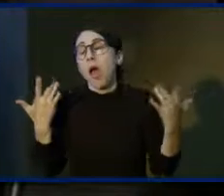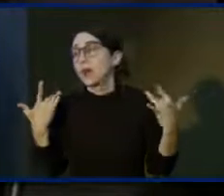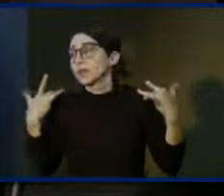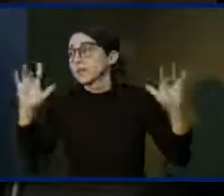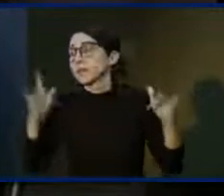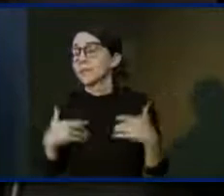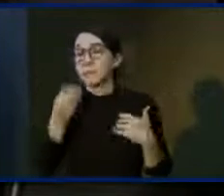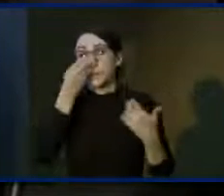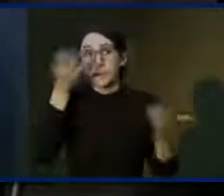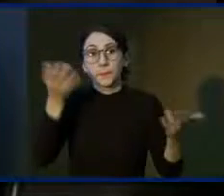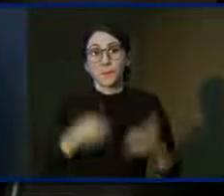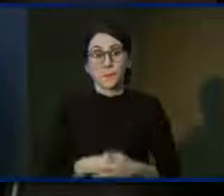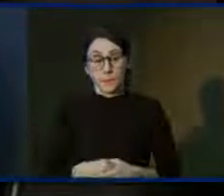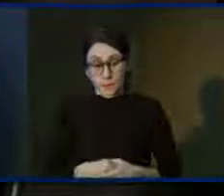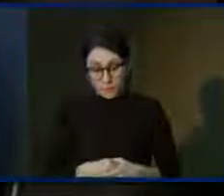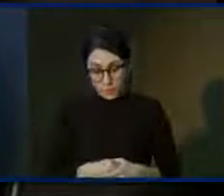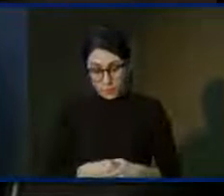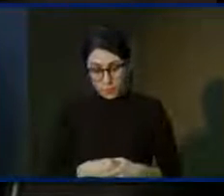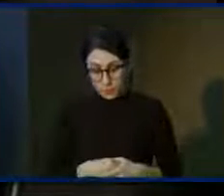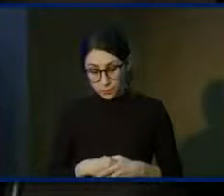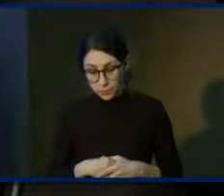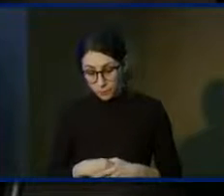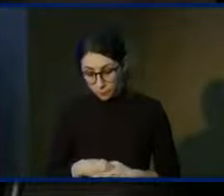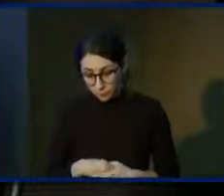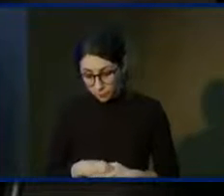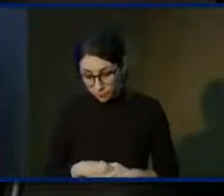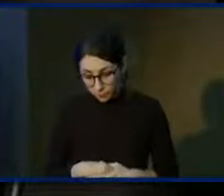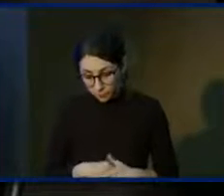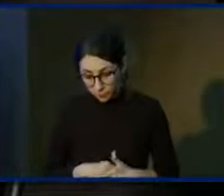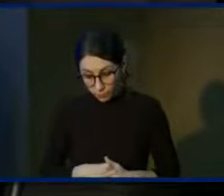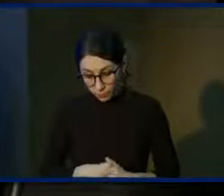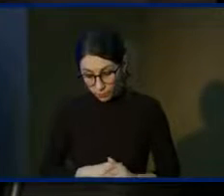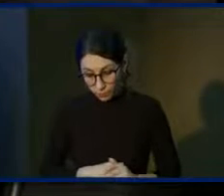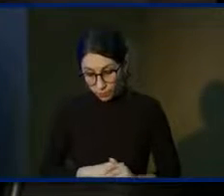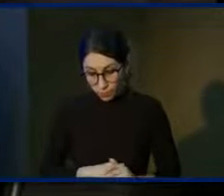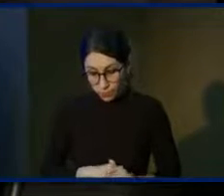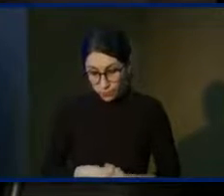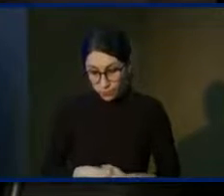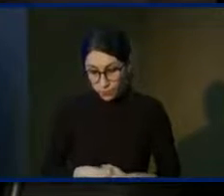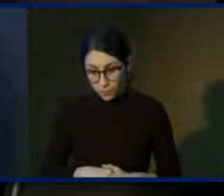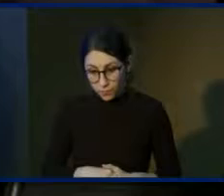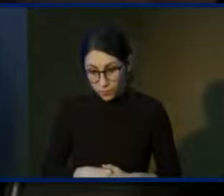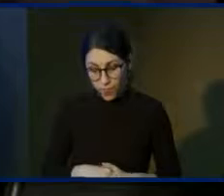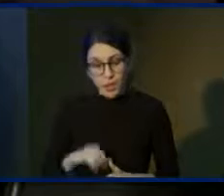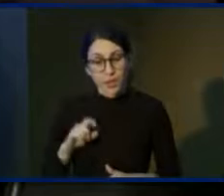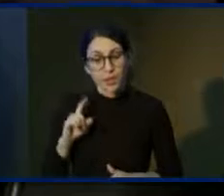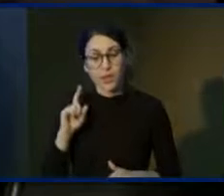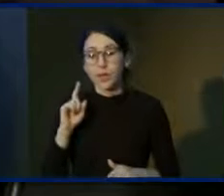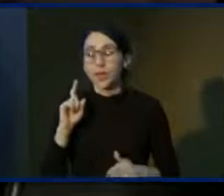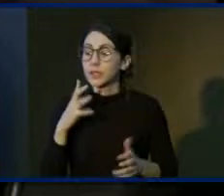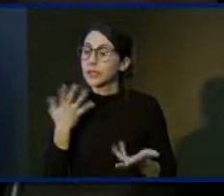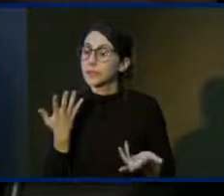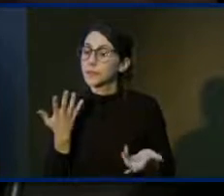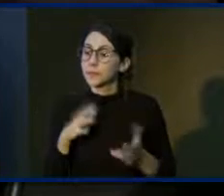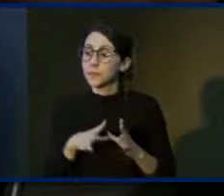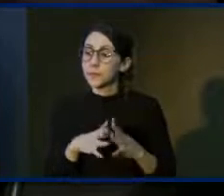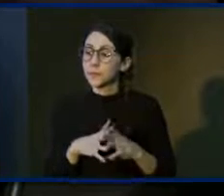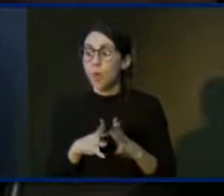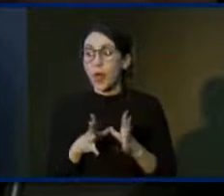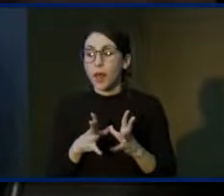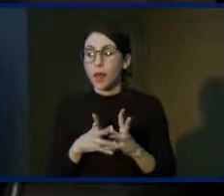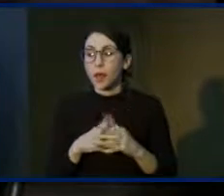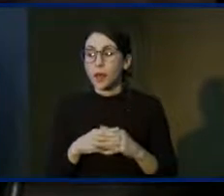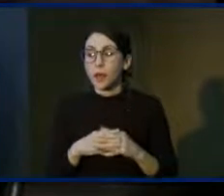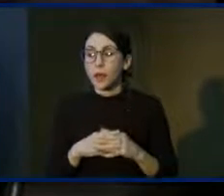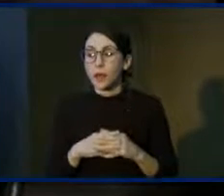So in other words, it was a part of just constantly, well,